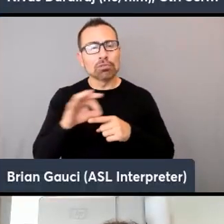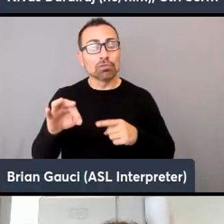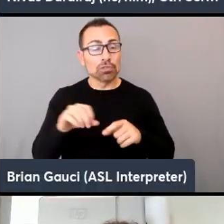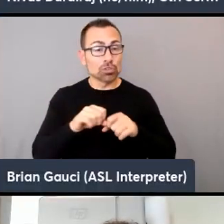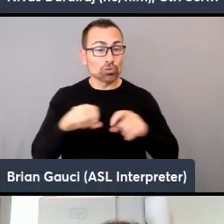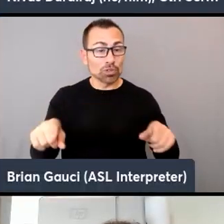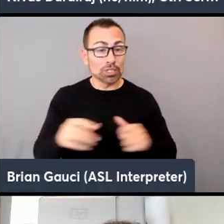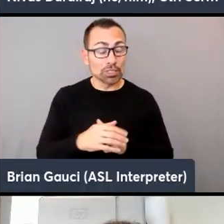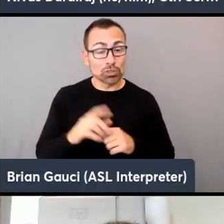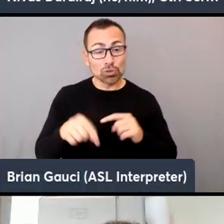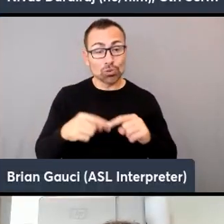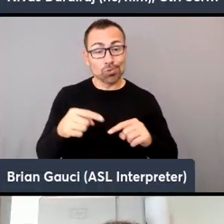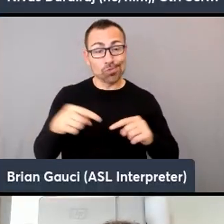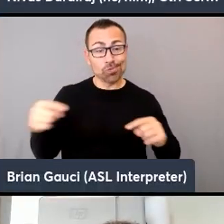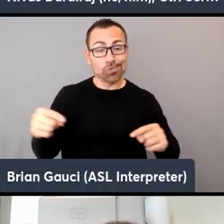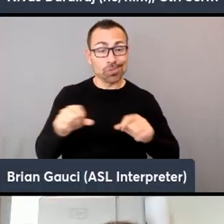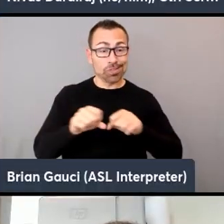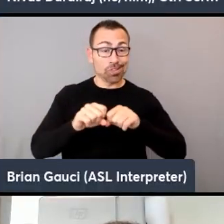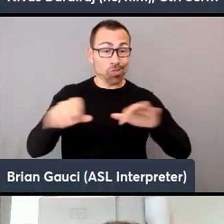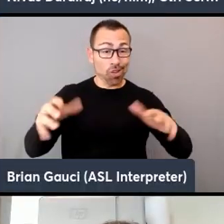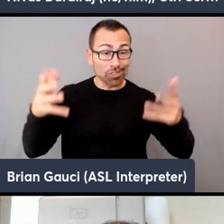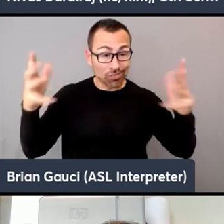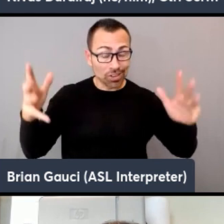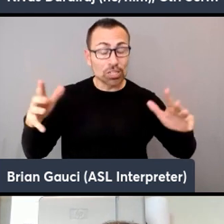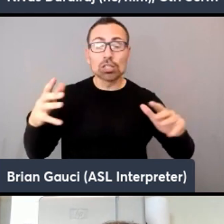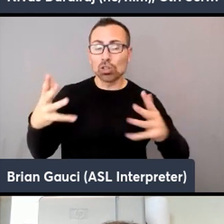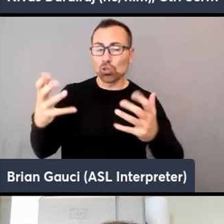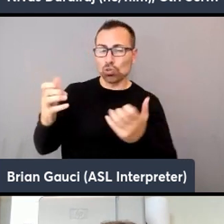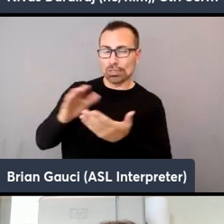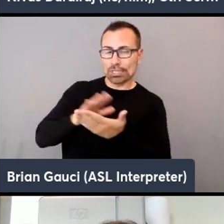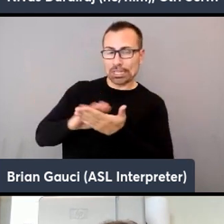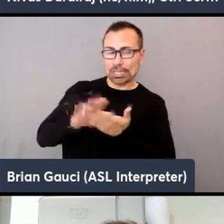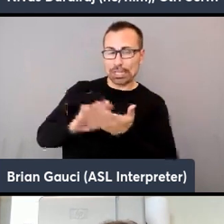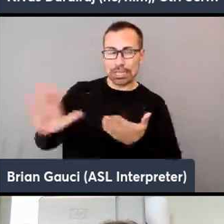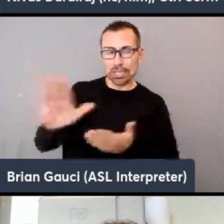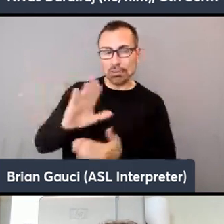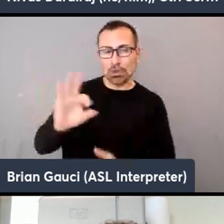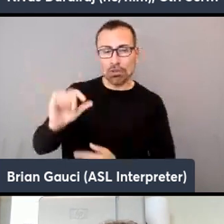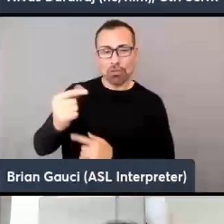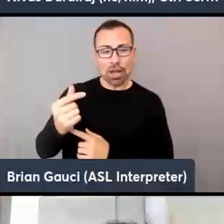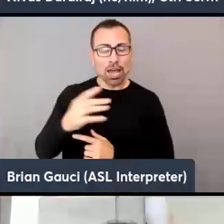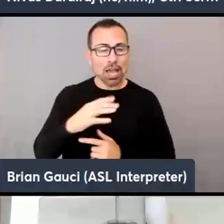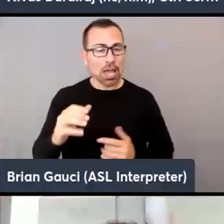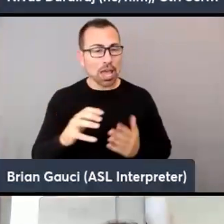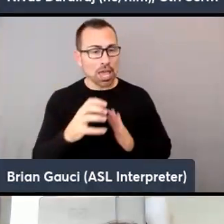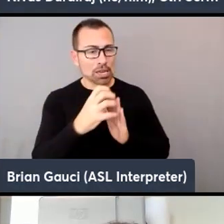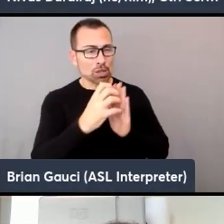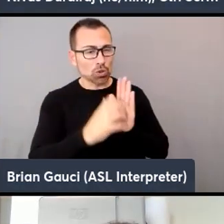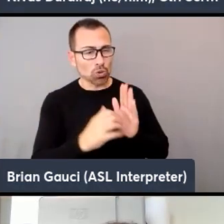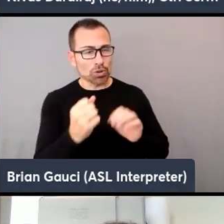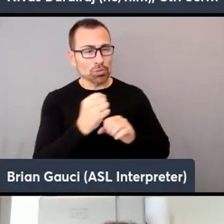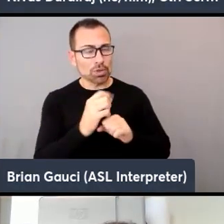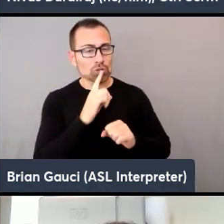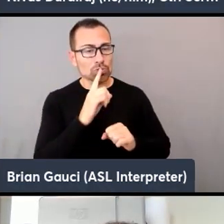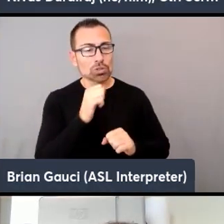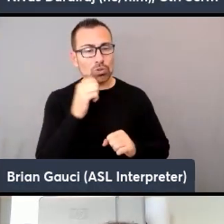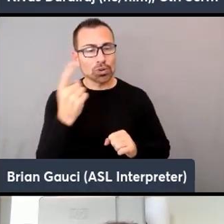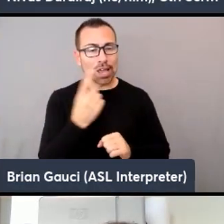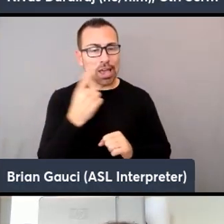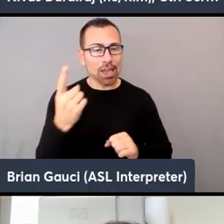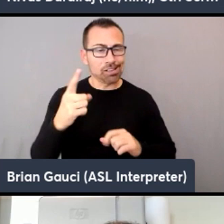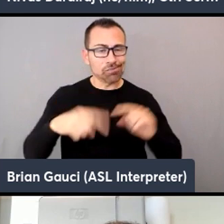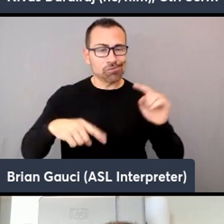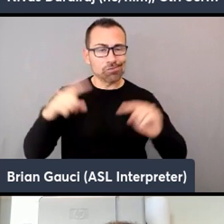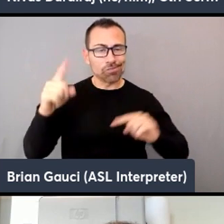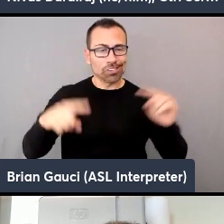the launch, you would then want to clean up your flag and code to make sure that you don't just have random feature flags